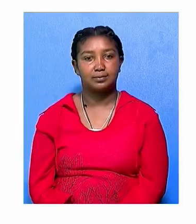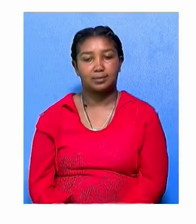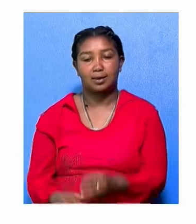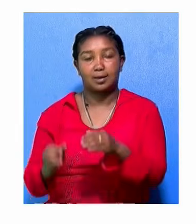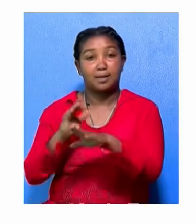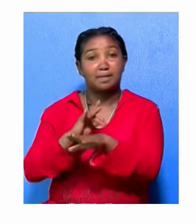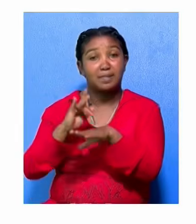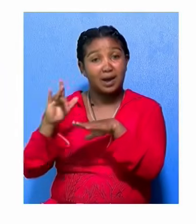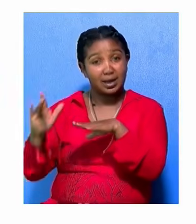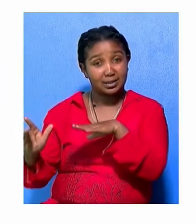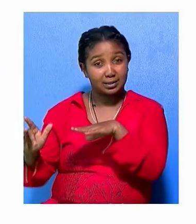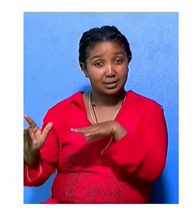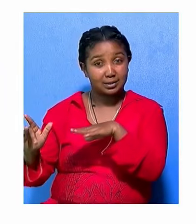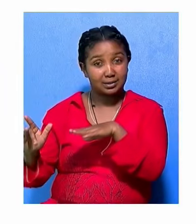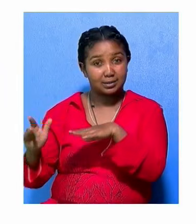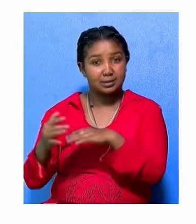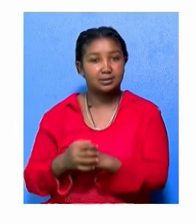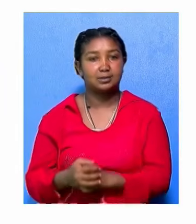blank here